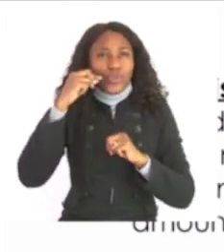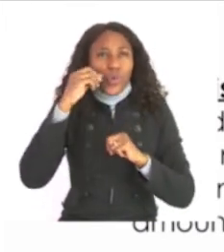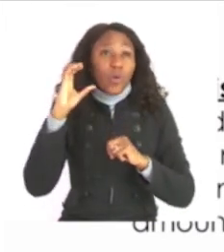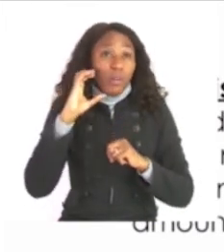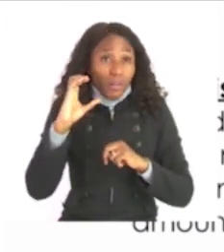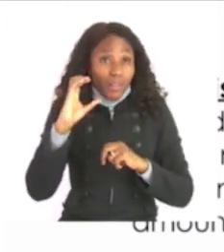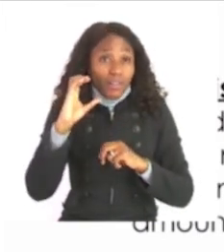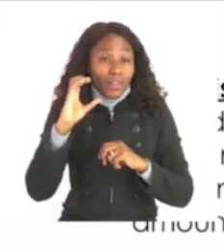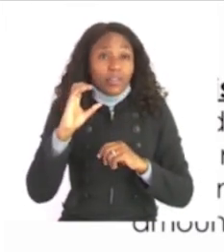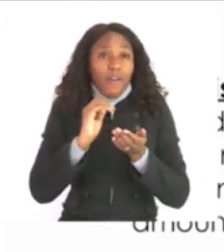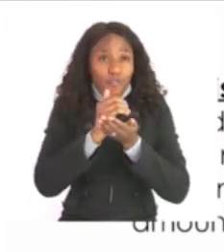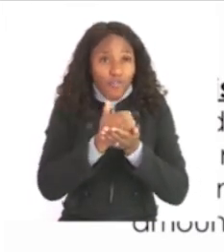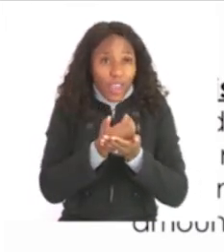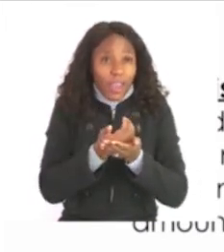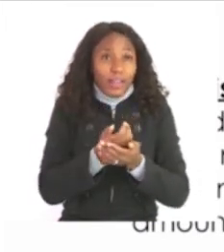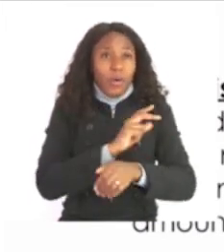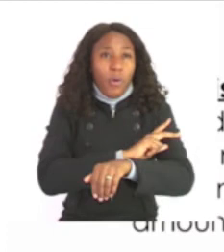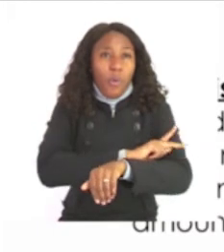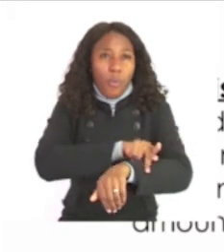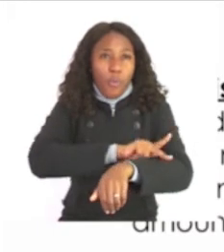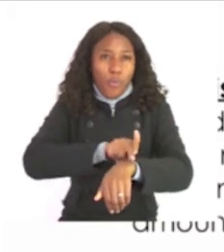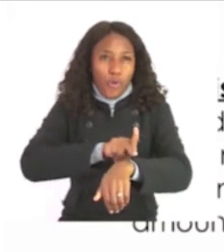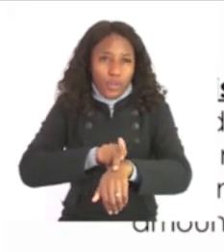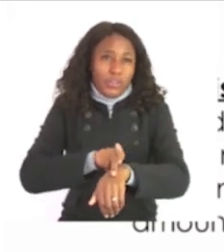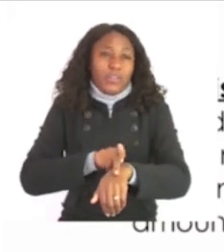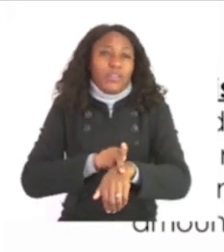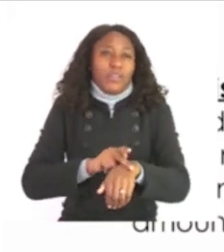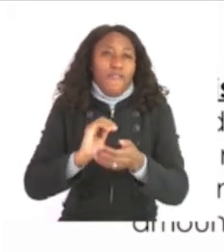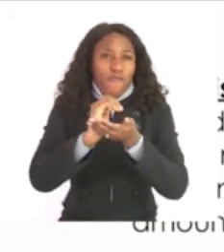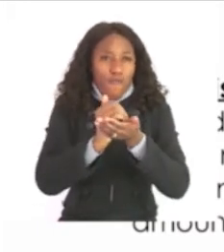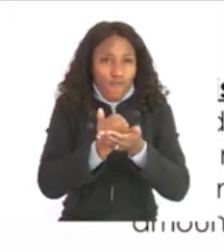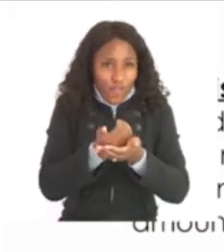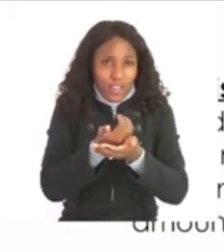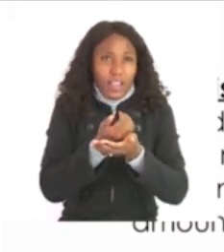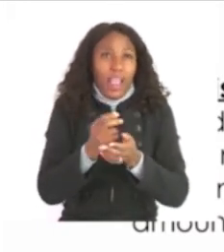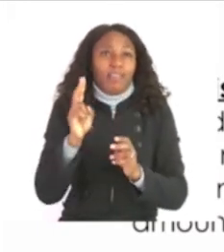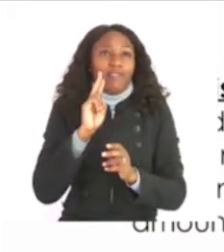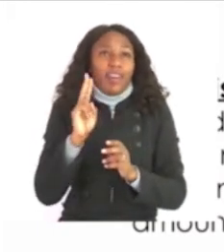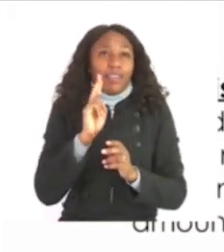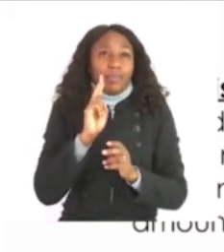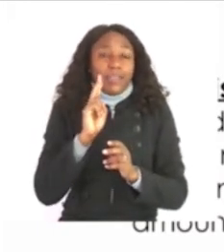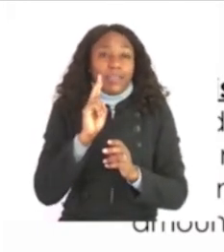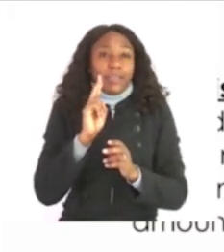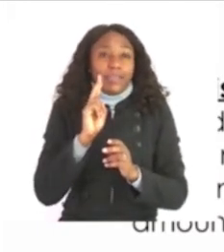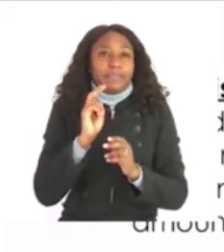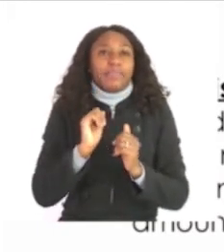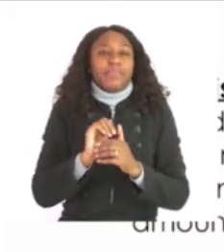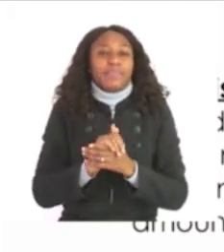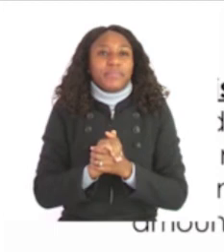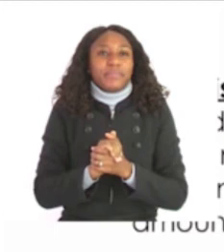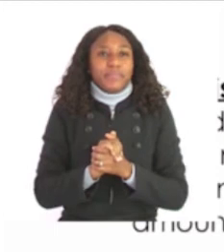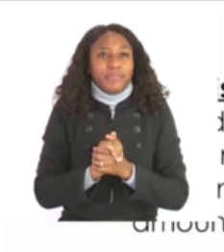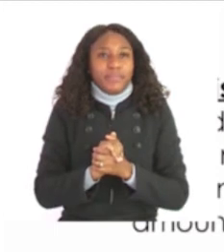carbohydrates, fats, proteins, fats and oils, vitamins, minerals,